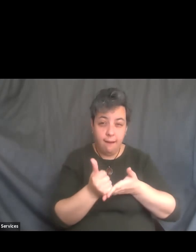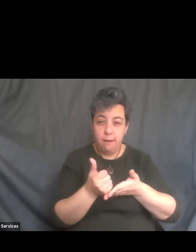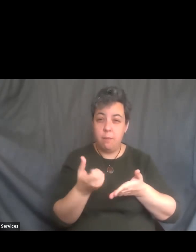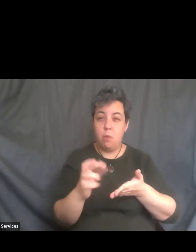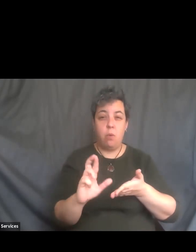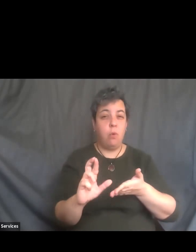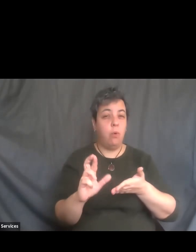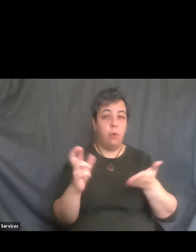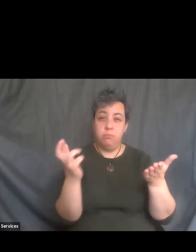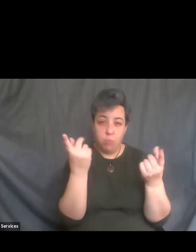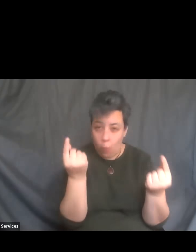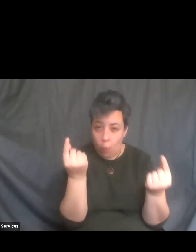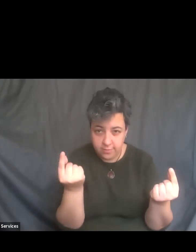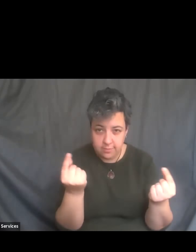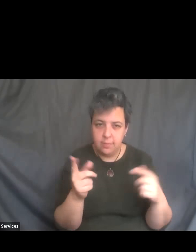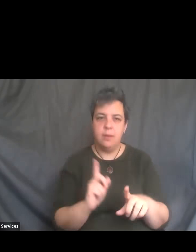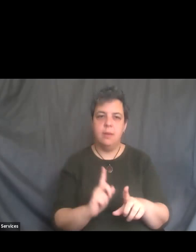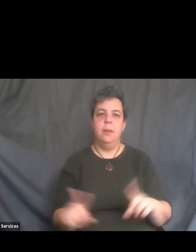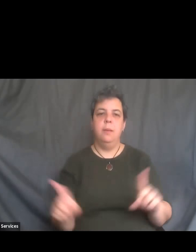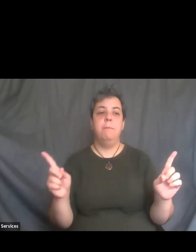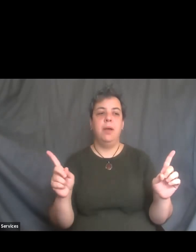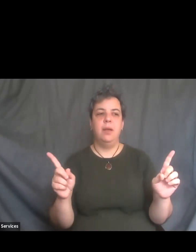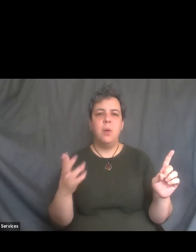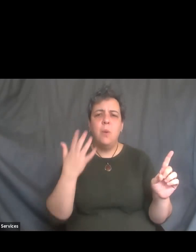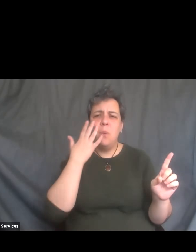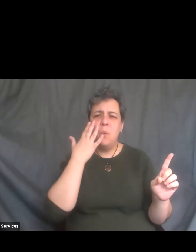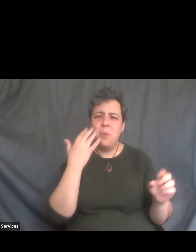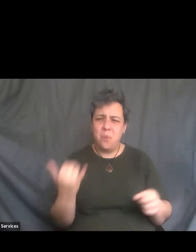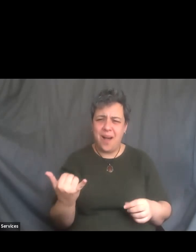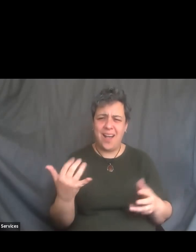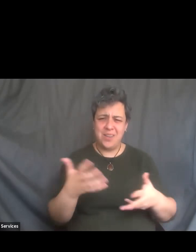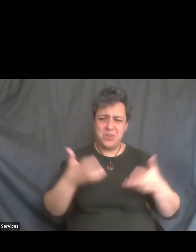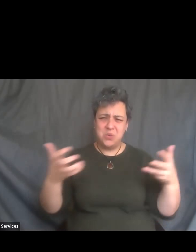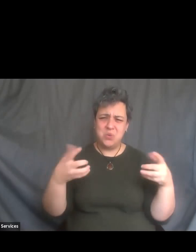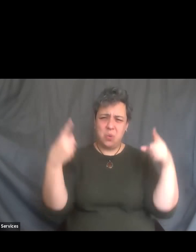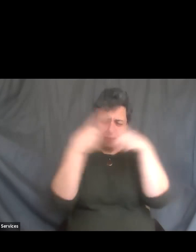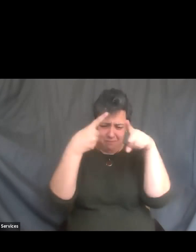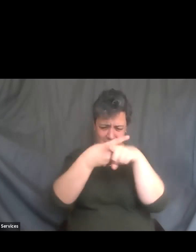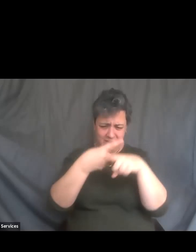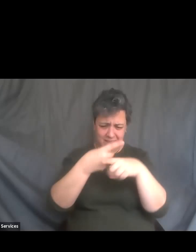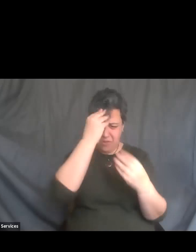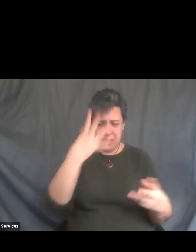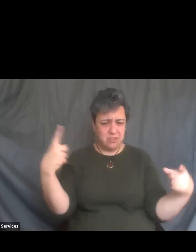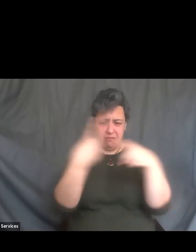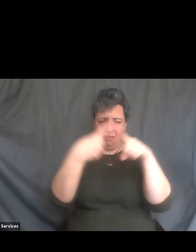in the government, but why is there so much conflicting information? I mean,